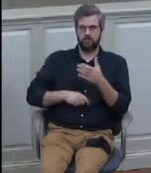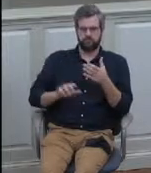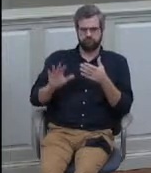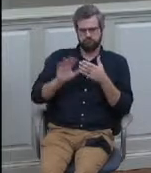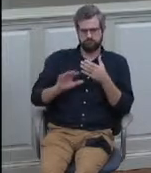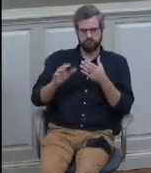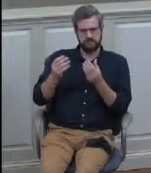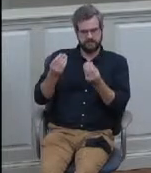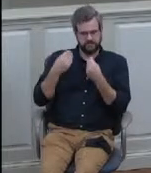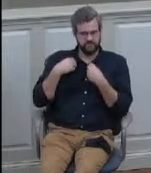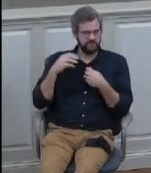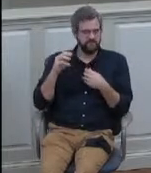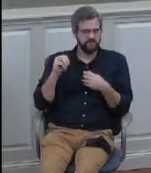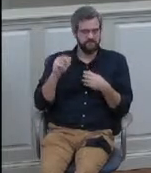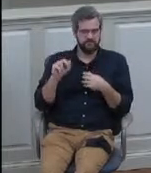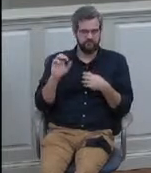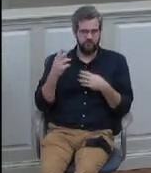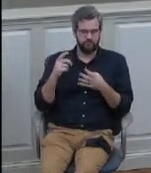process.